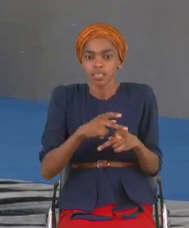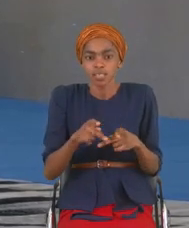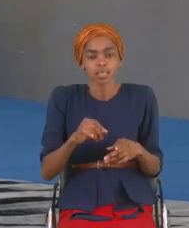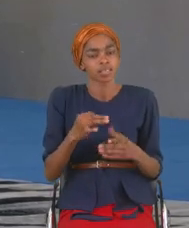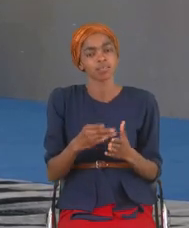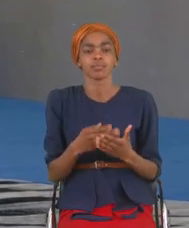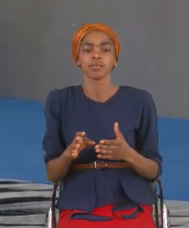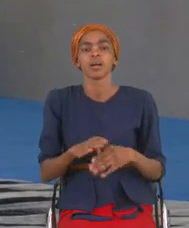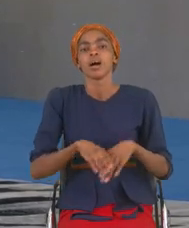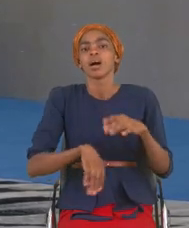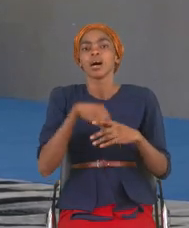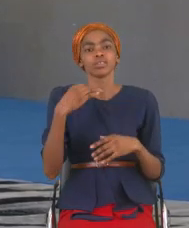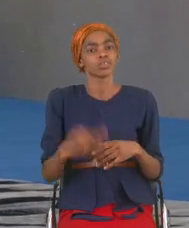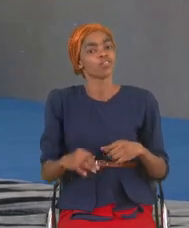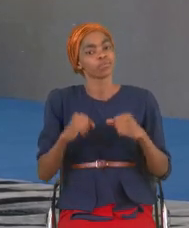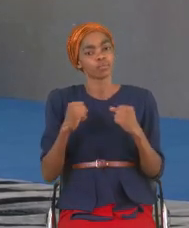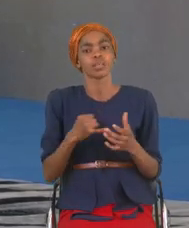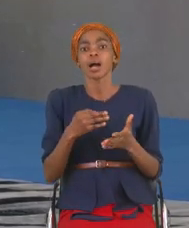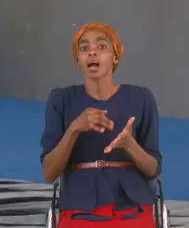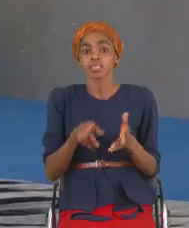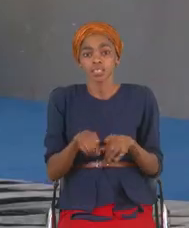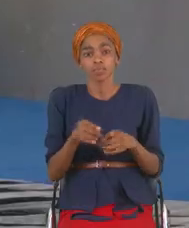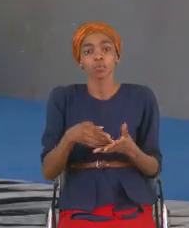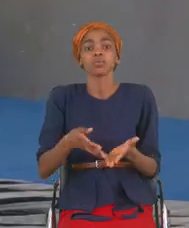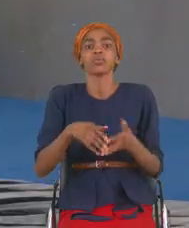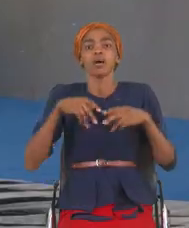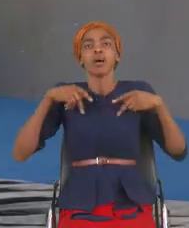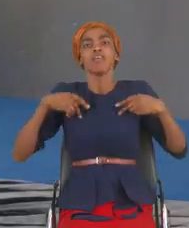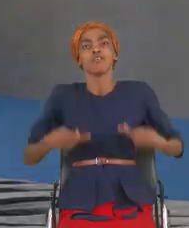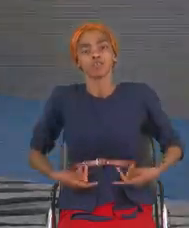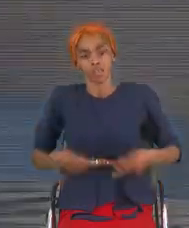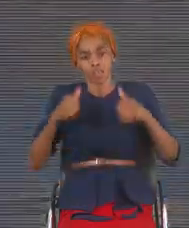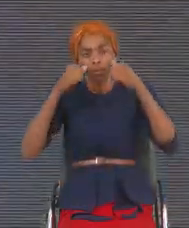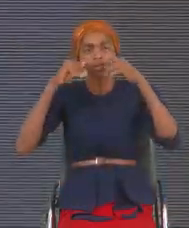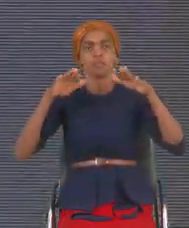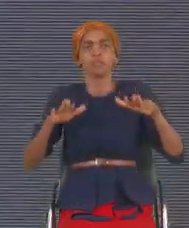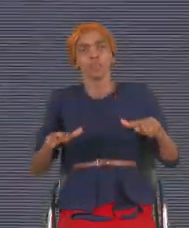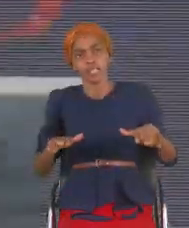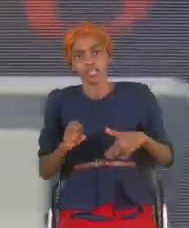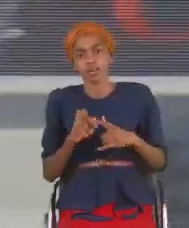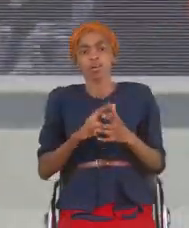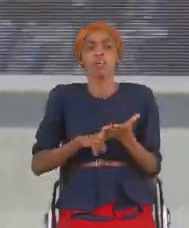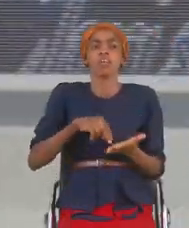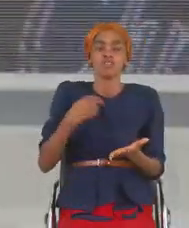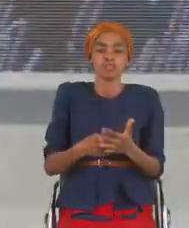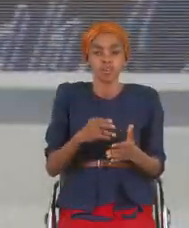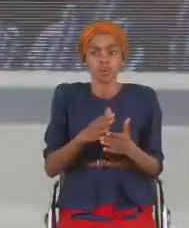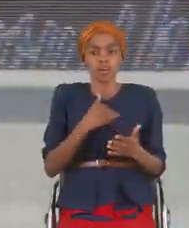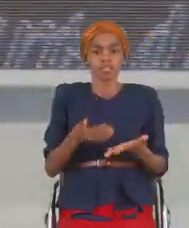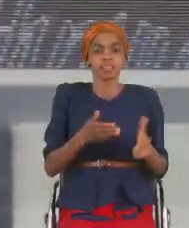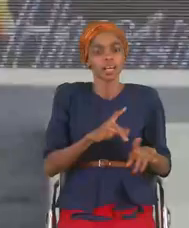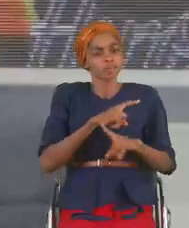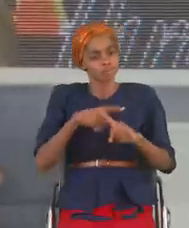breath a sieve is going to fade as if it's going to fall and die but